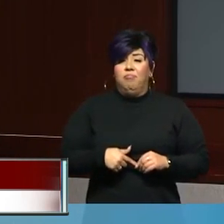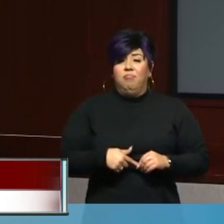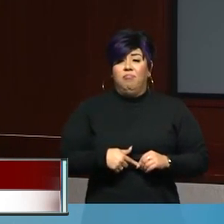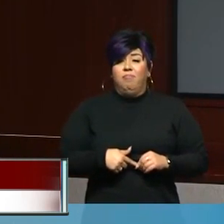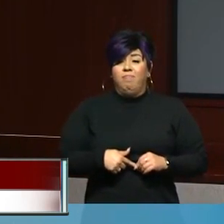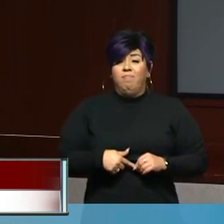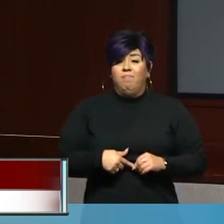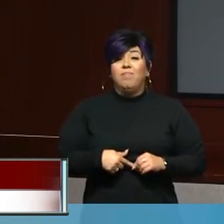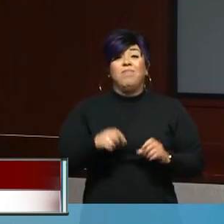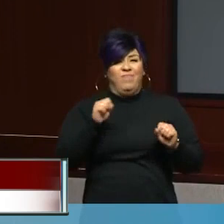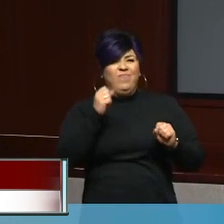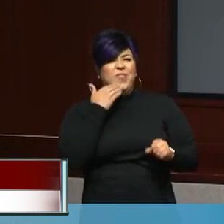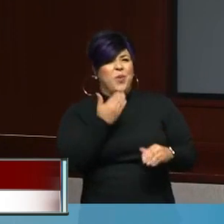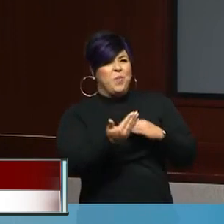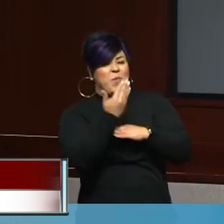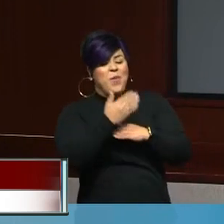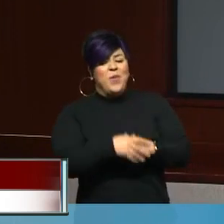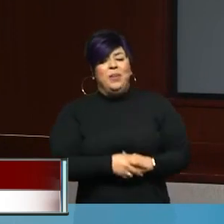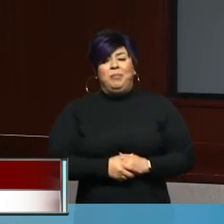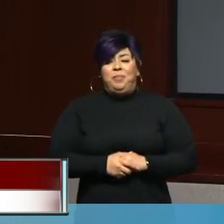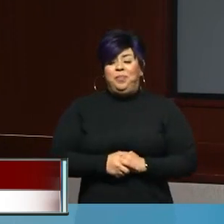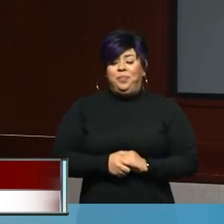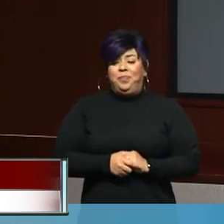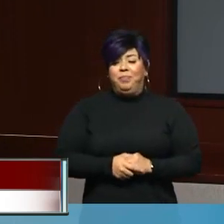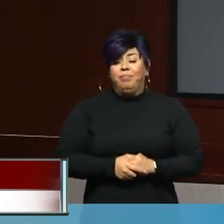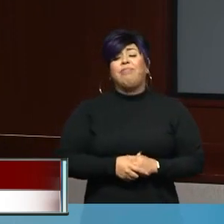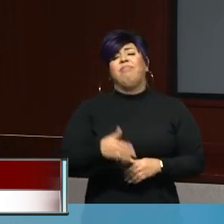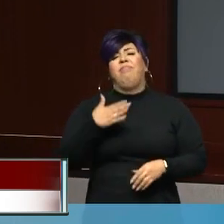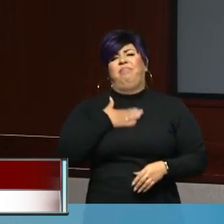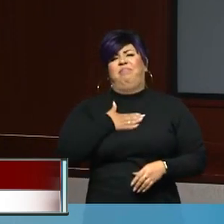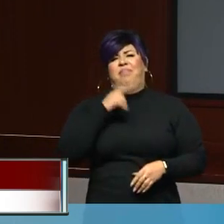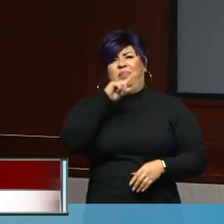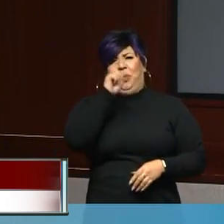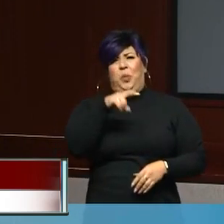Yes, Megan, good morning. My question today is just about,